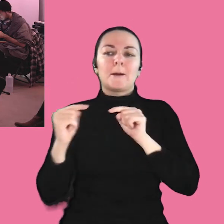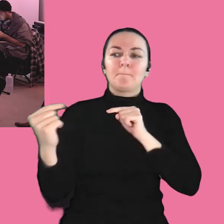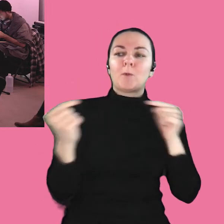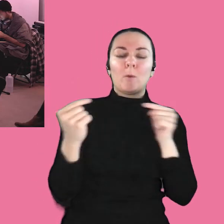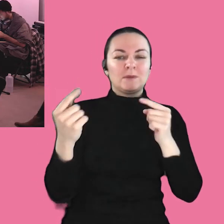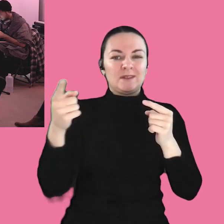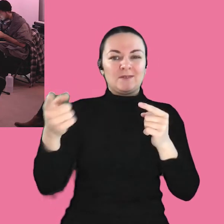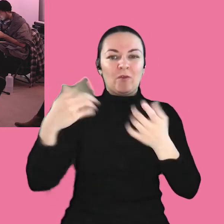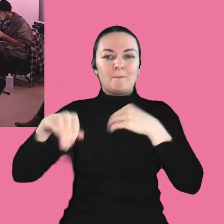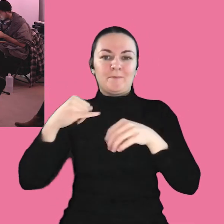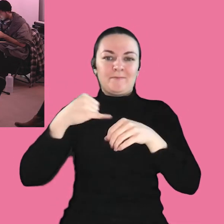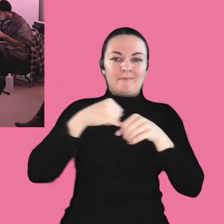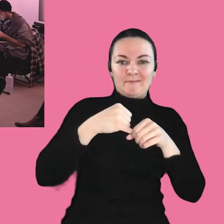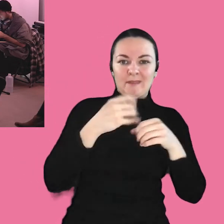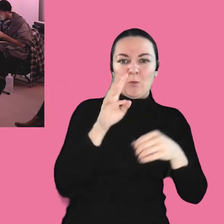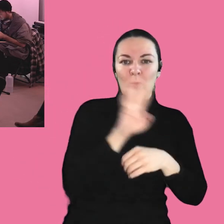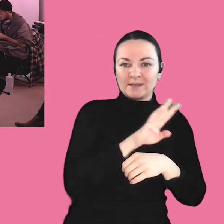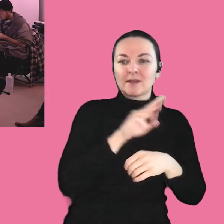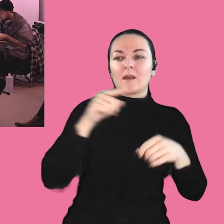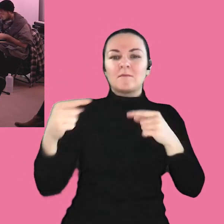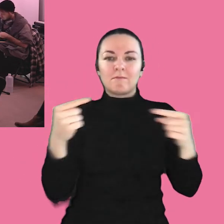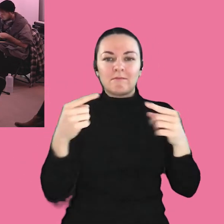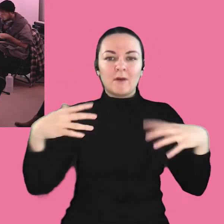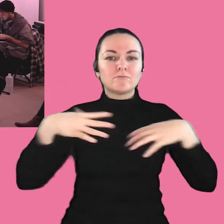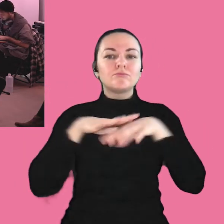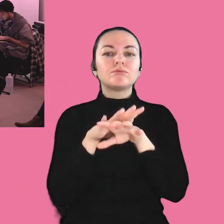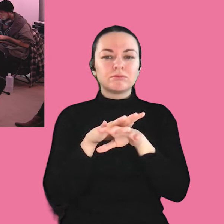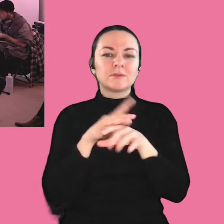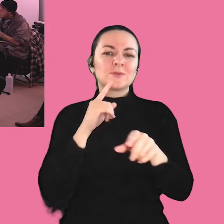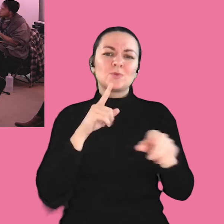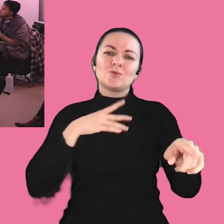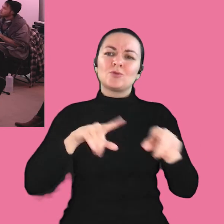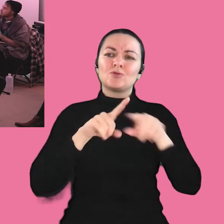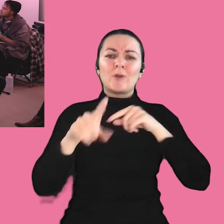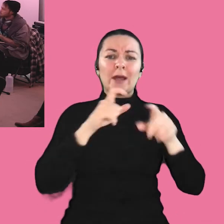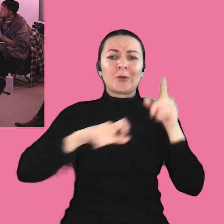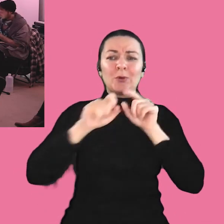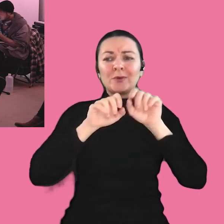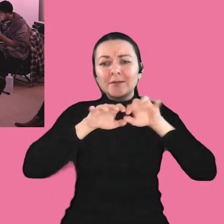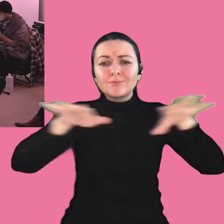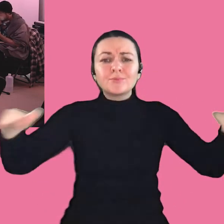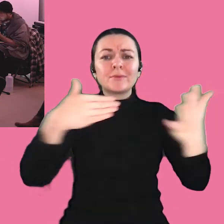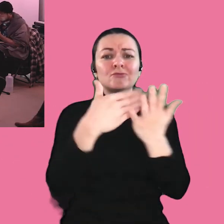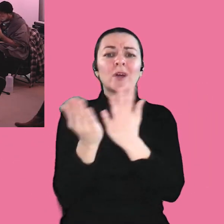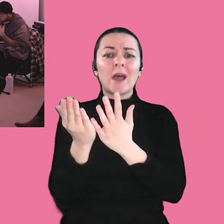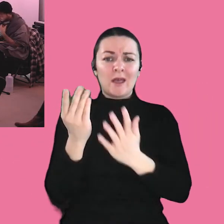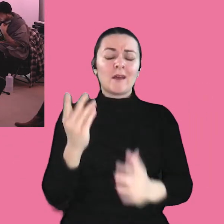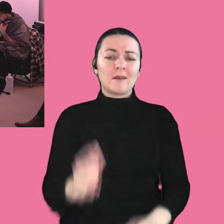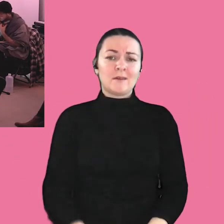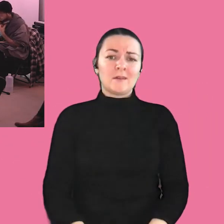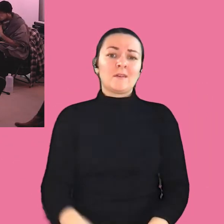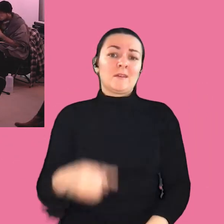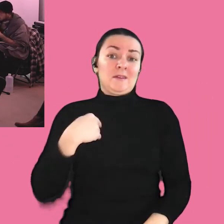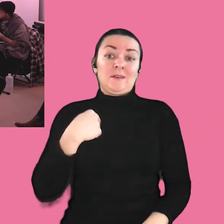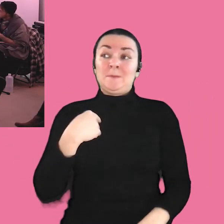plant medicine. As well as doing this, I'm currently studying for a diploma in Western herbal medicine, which is not the pseudoscience